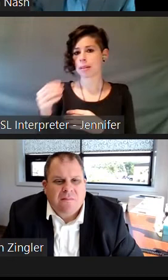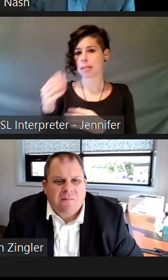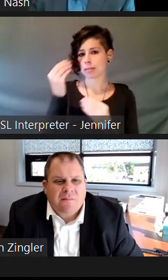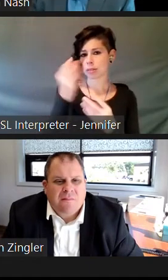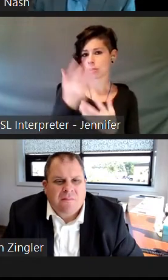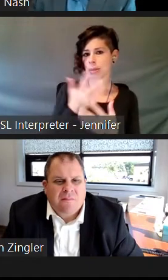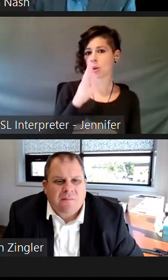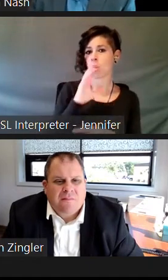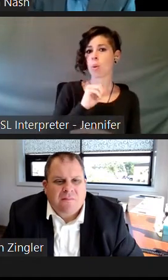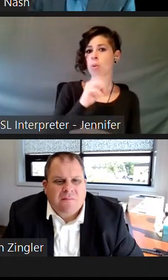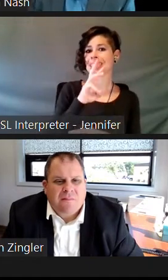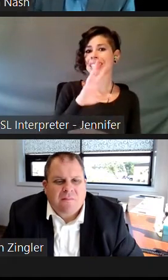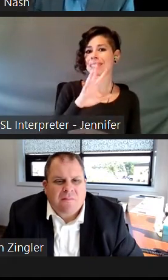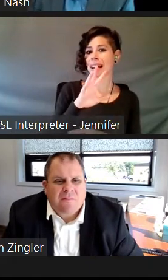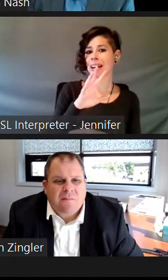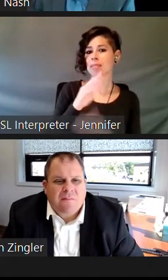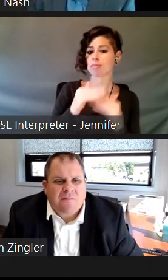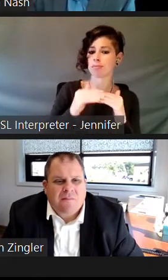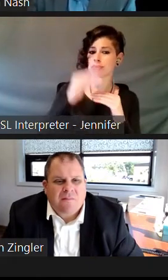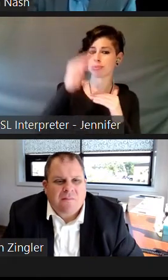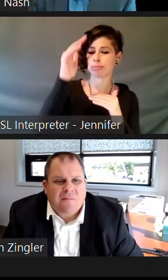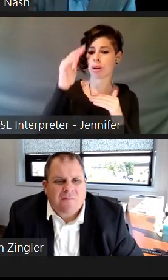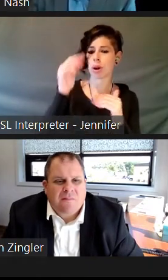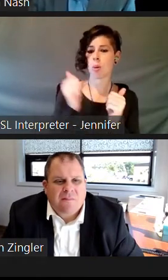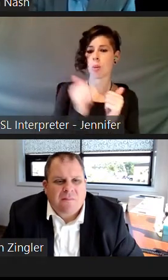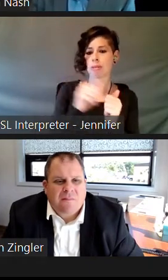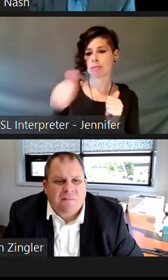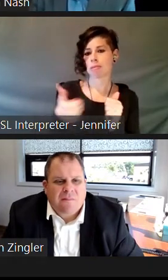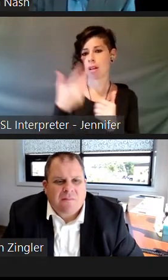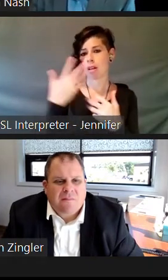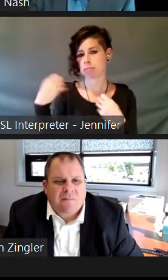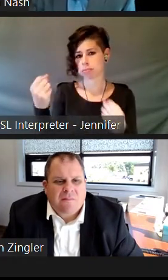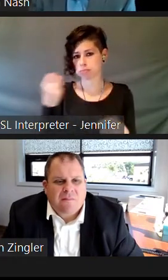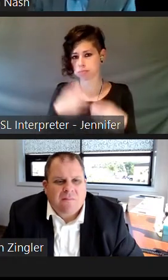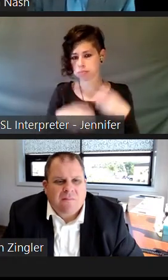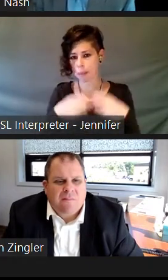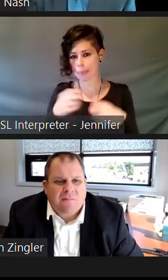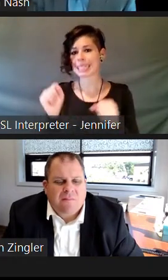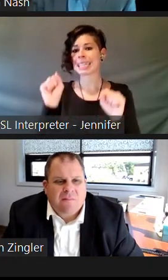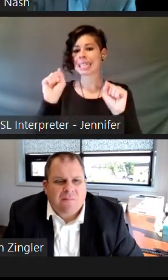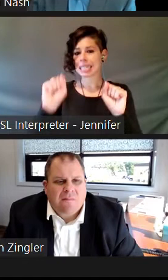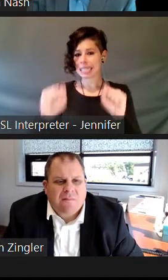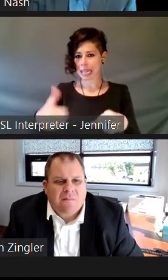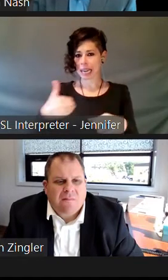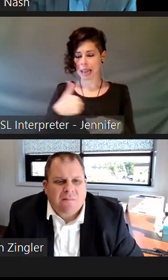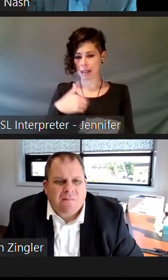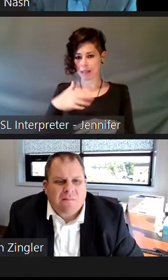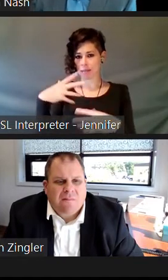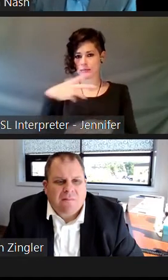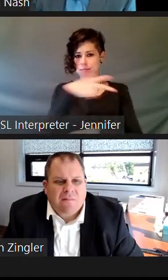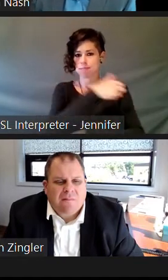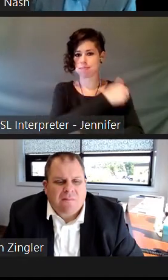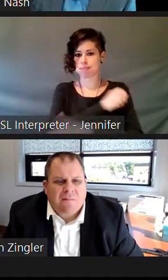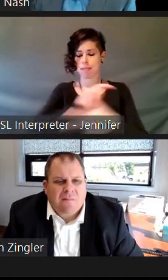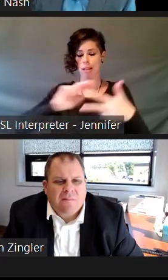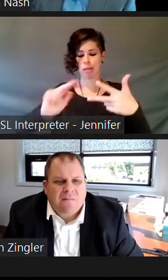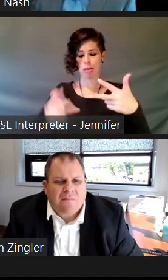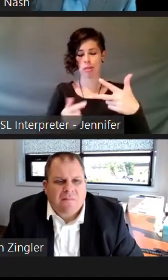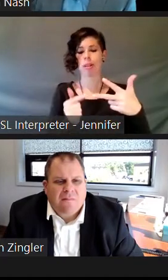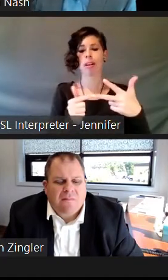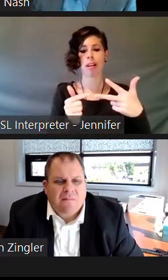older, and with comorbidities for booster shots. CDC had some, the panelists had